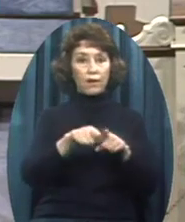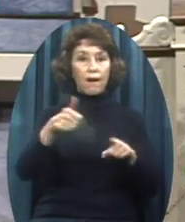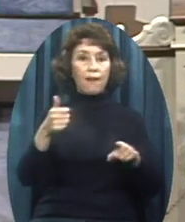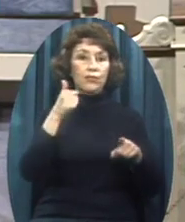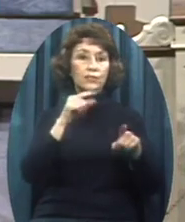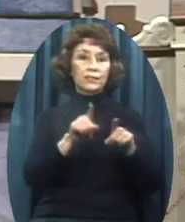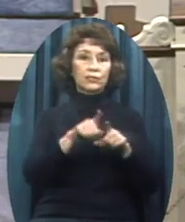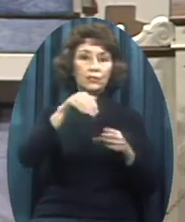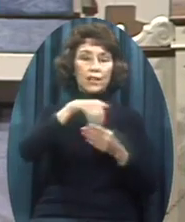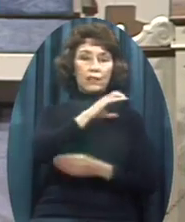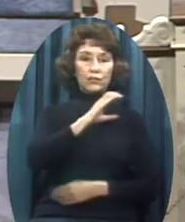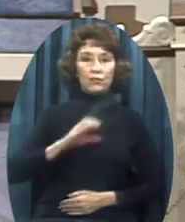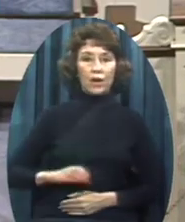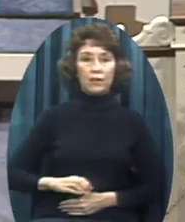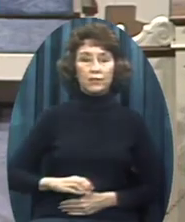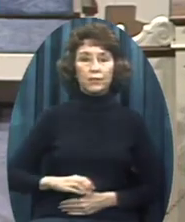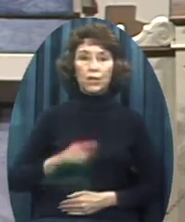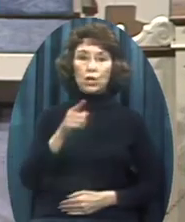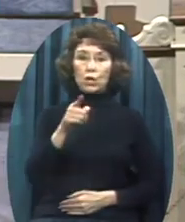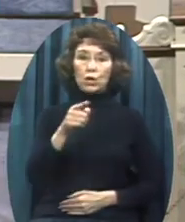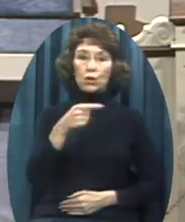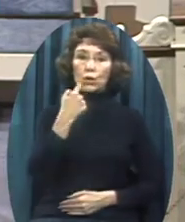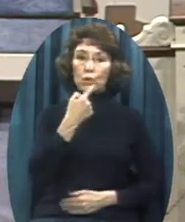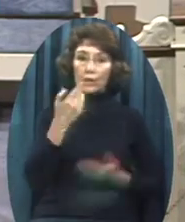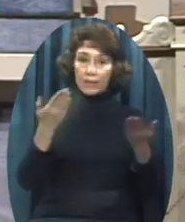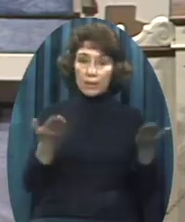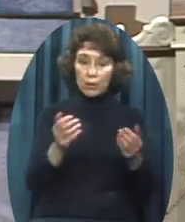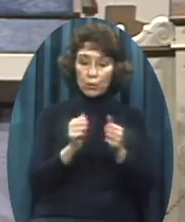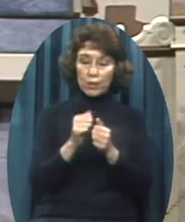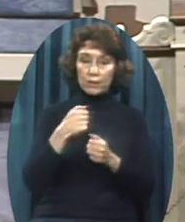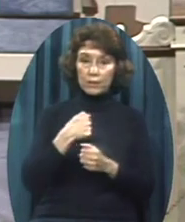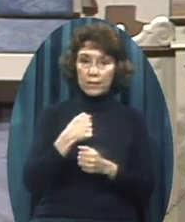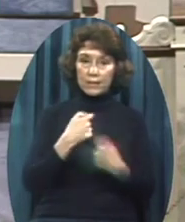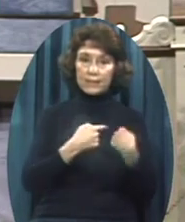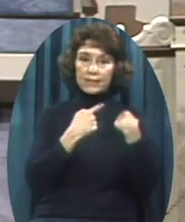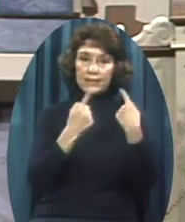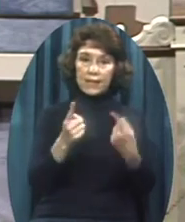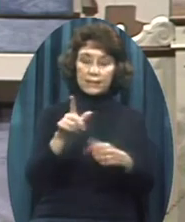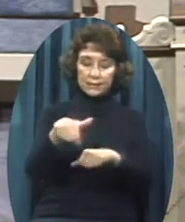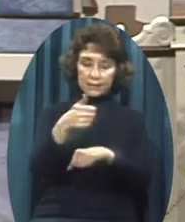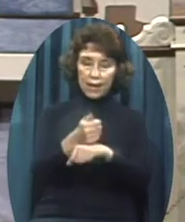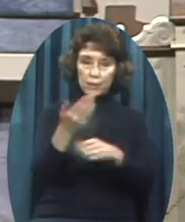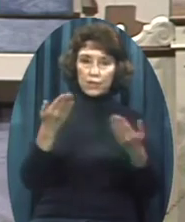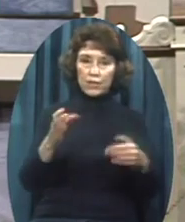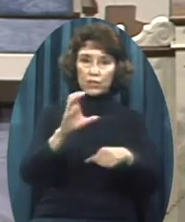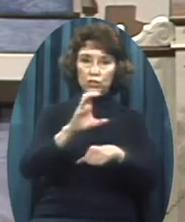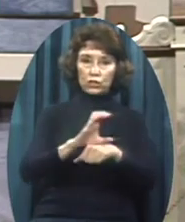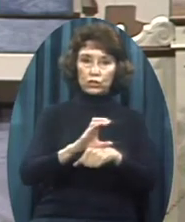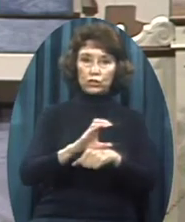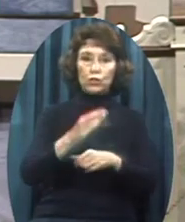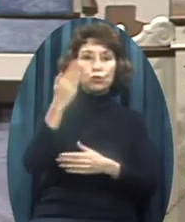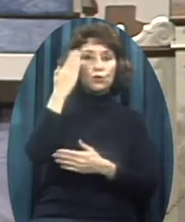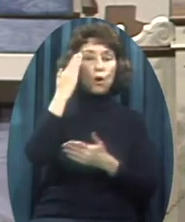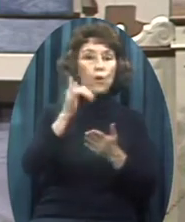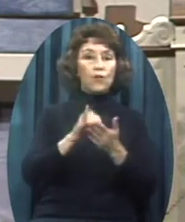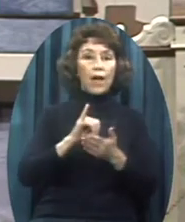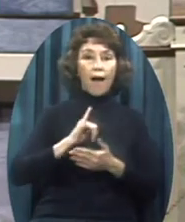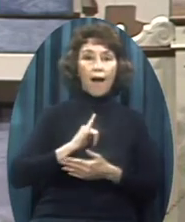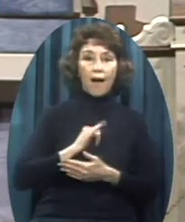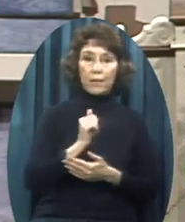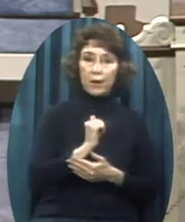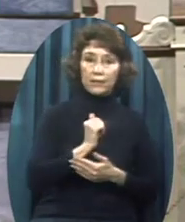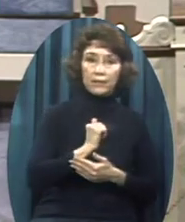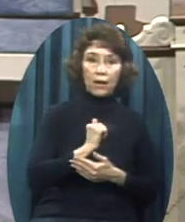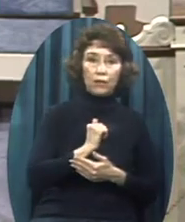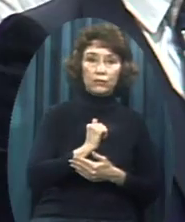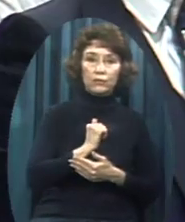in 1956, you know that I have never, nor do I ever allow anyone in this pulpit to attack another